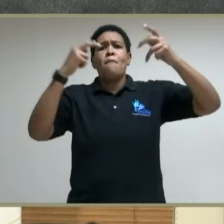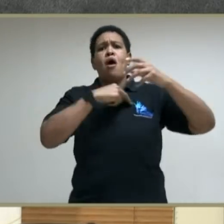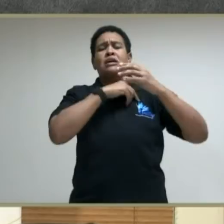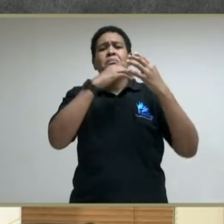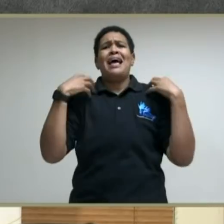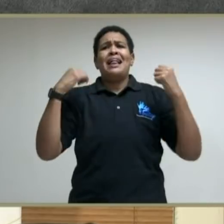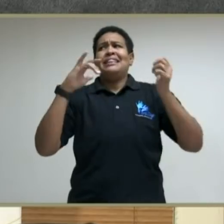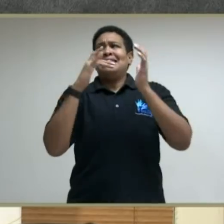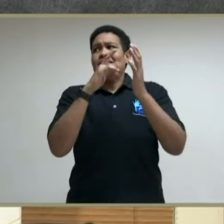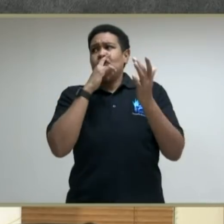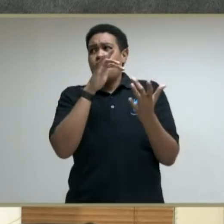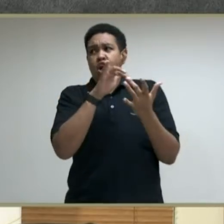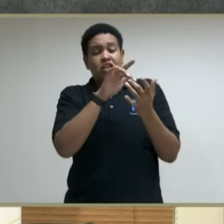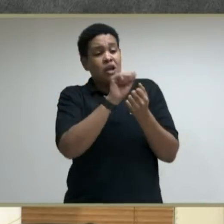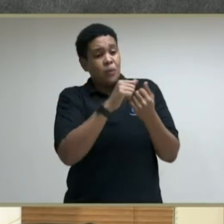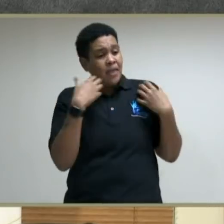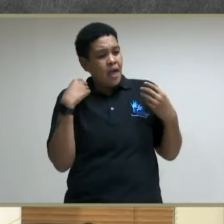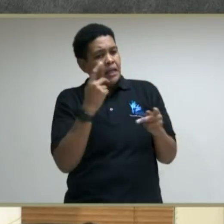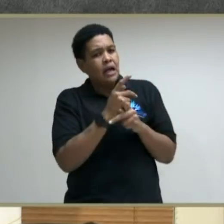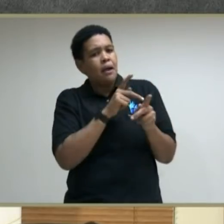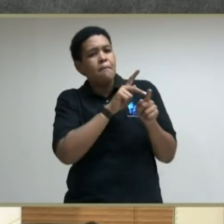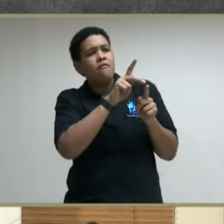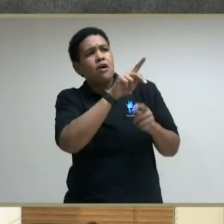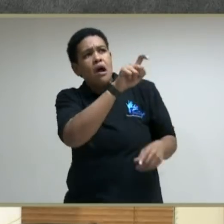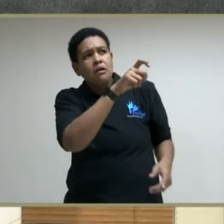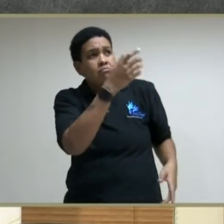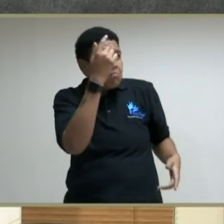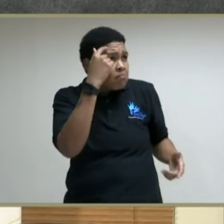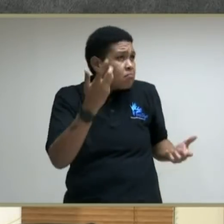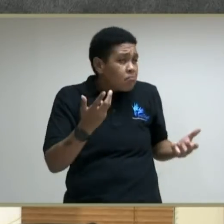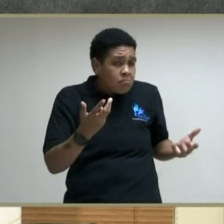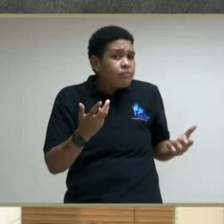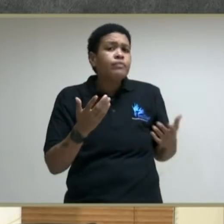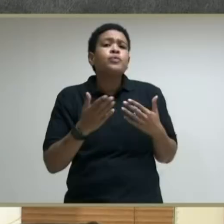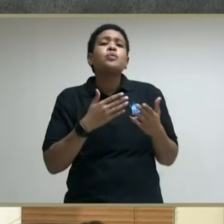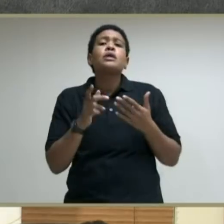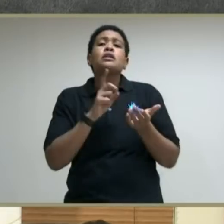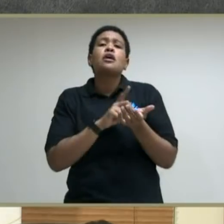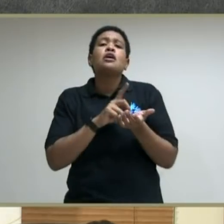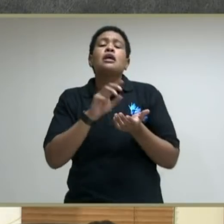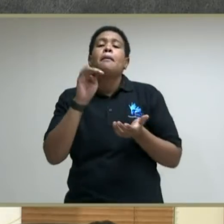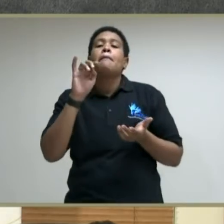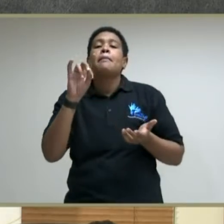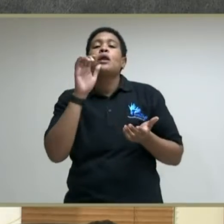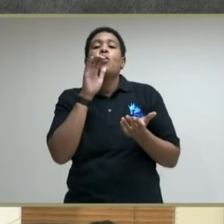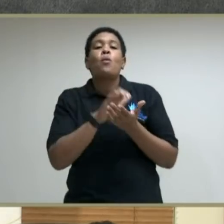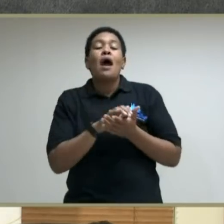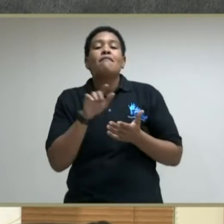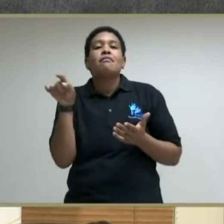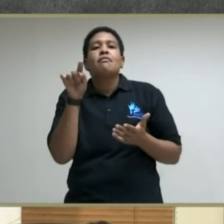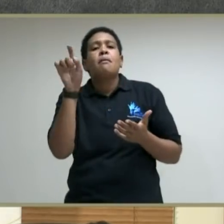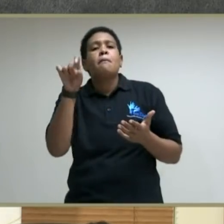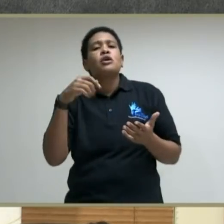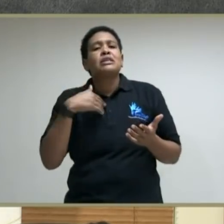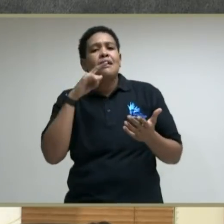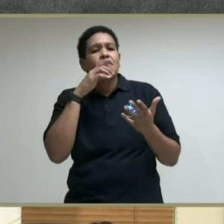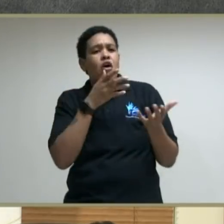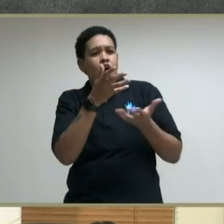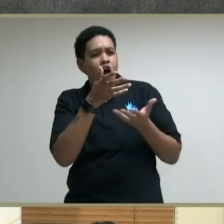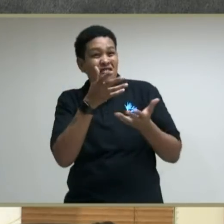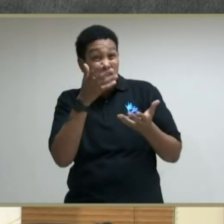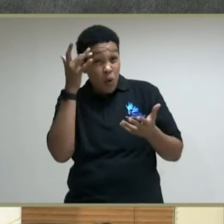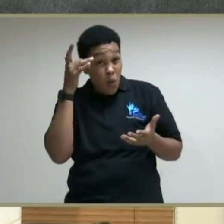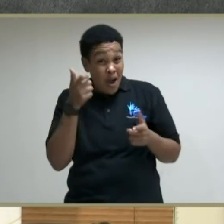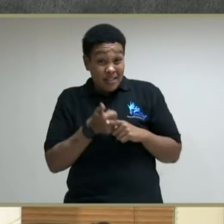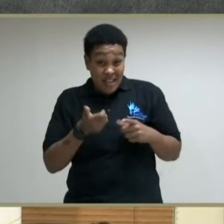that contact with the healthcare professional, whether it is the doctor, the midwife. They must have that conversation,